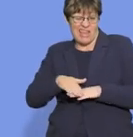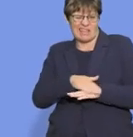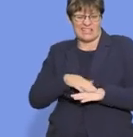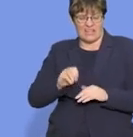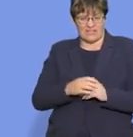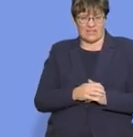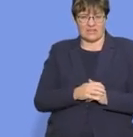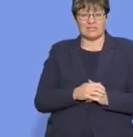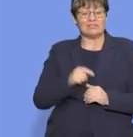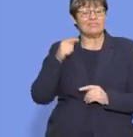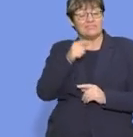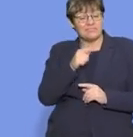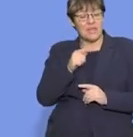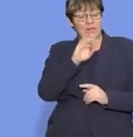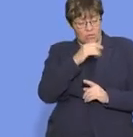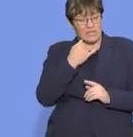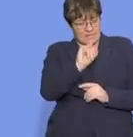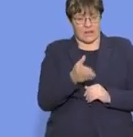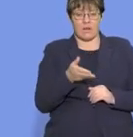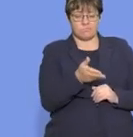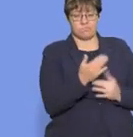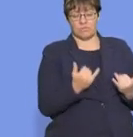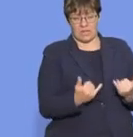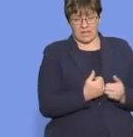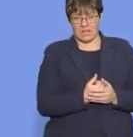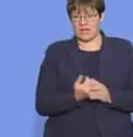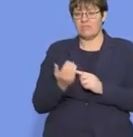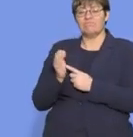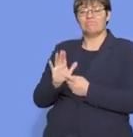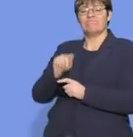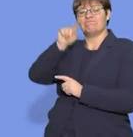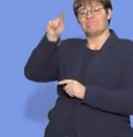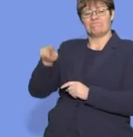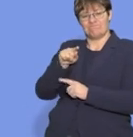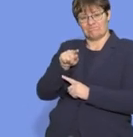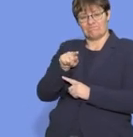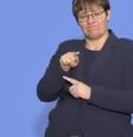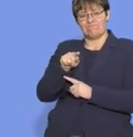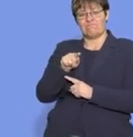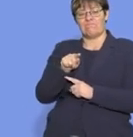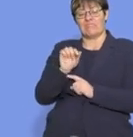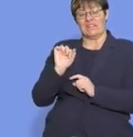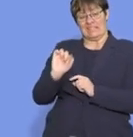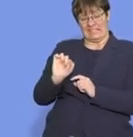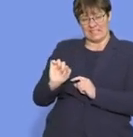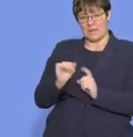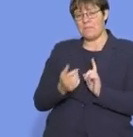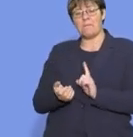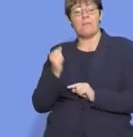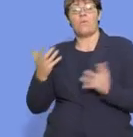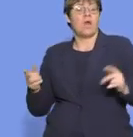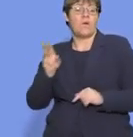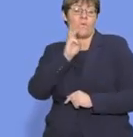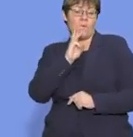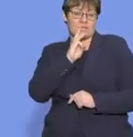these cyanobacteria exist today, and the picture shows some of the cyanobacteria that are actually found